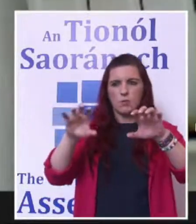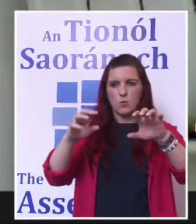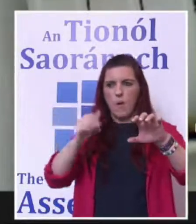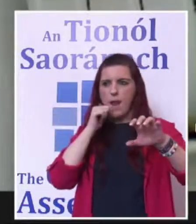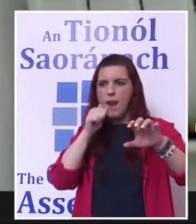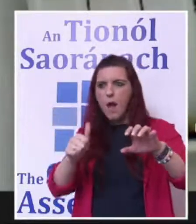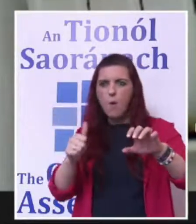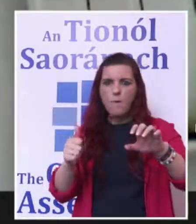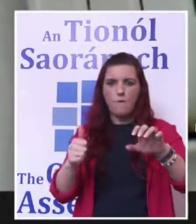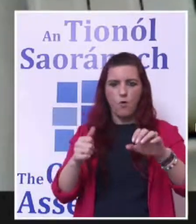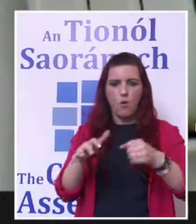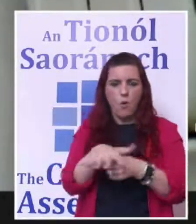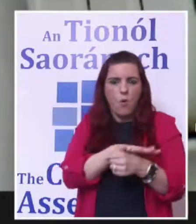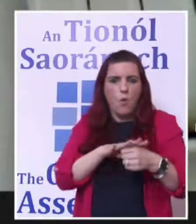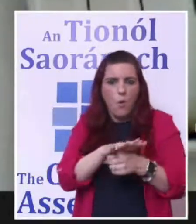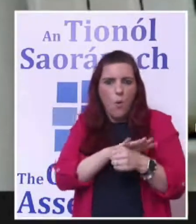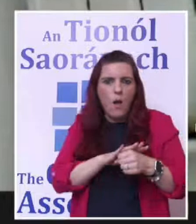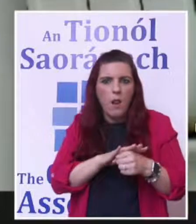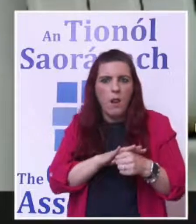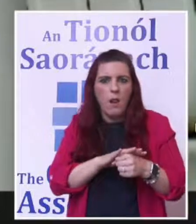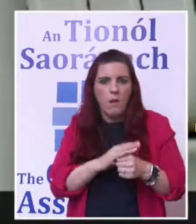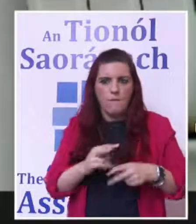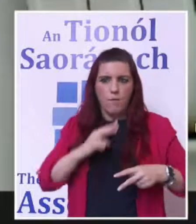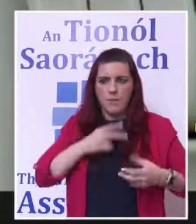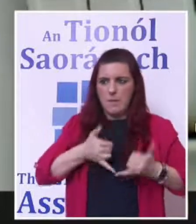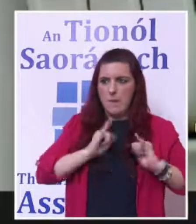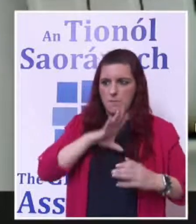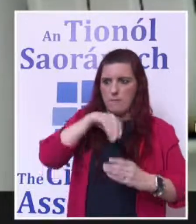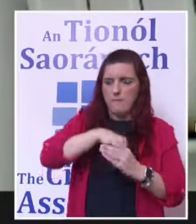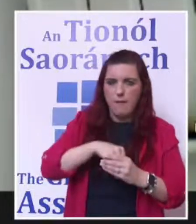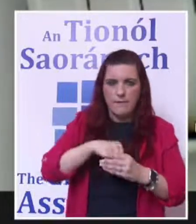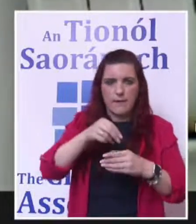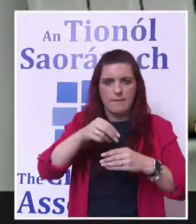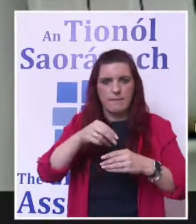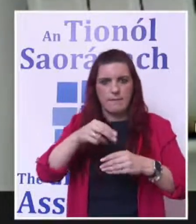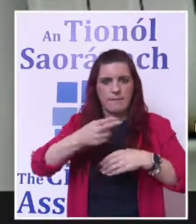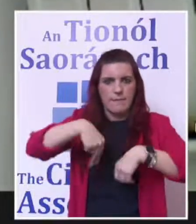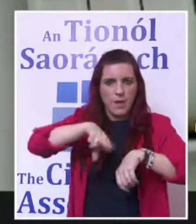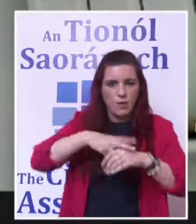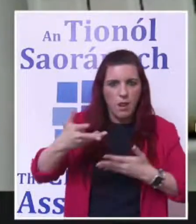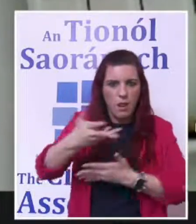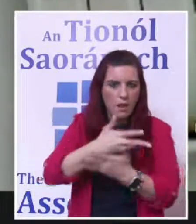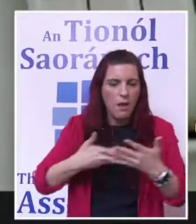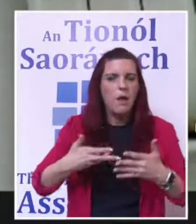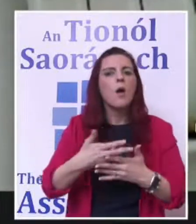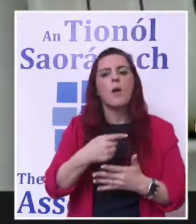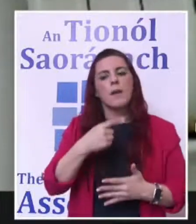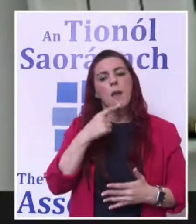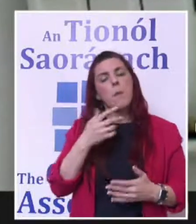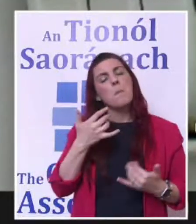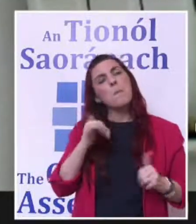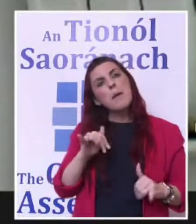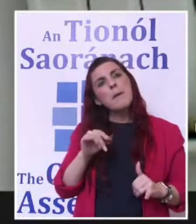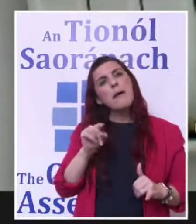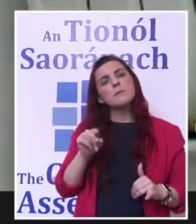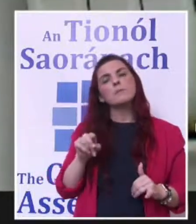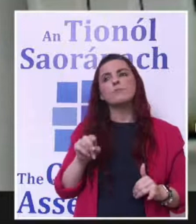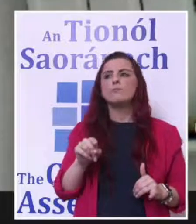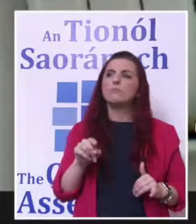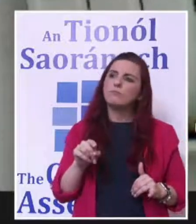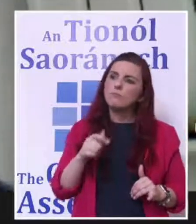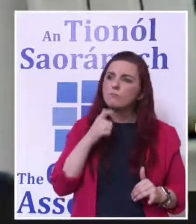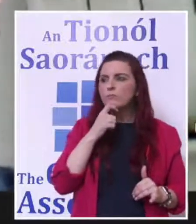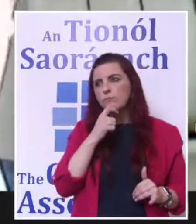allow for the local democratic voice to come into play. Now, in a way, that might be quite a feasible option to think in terms of,